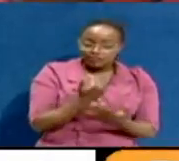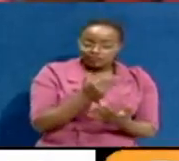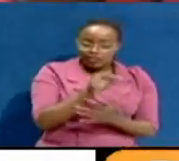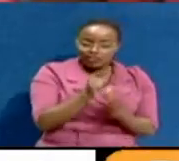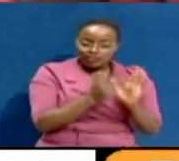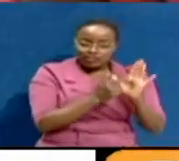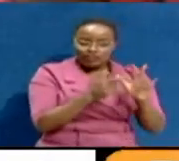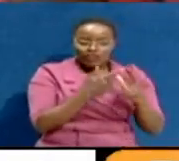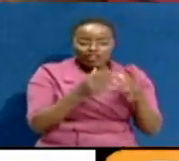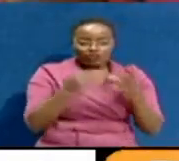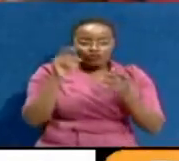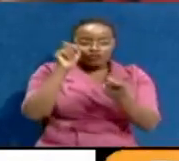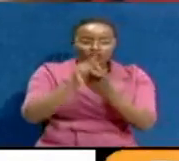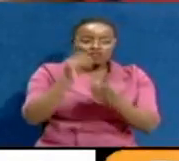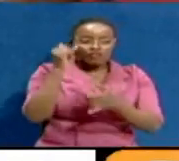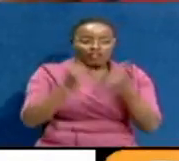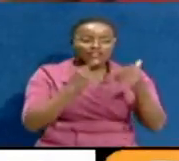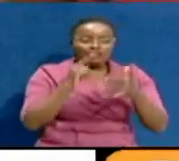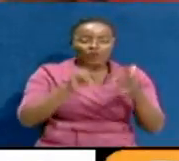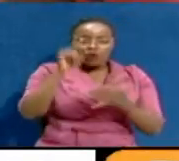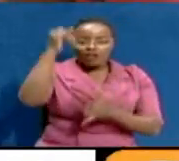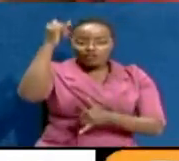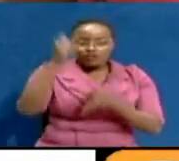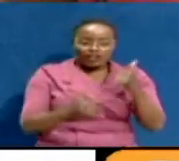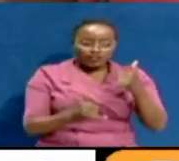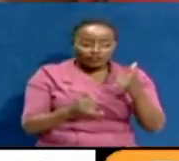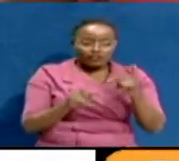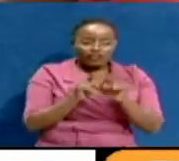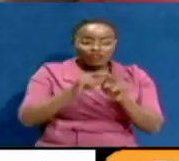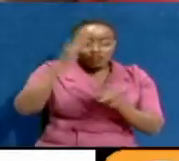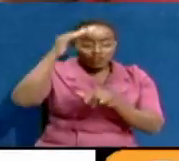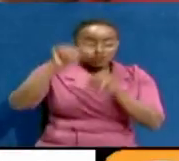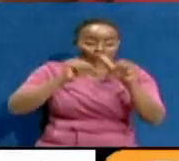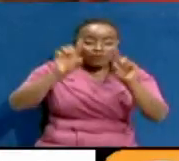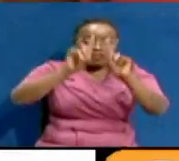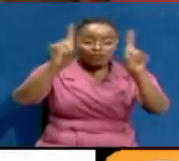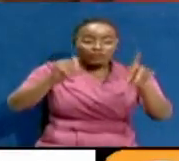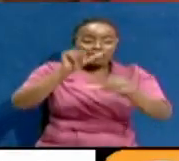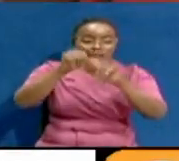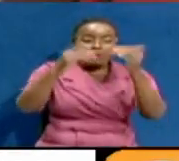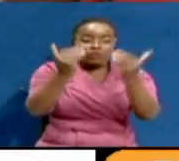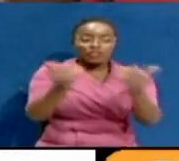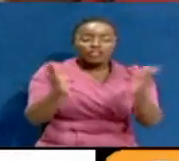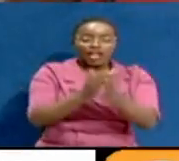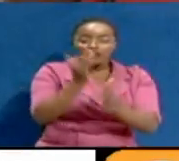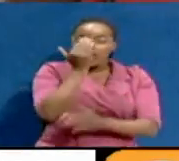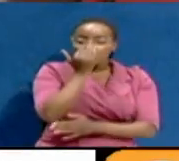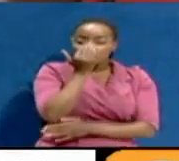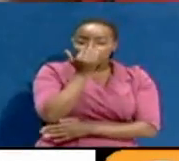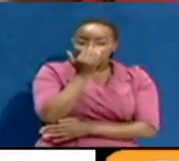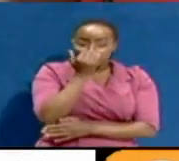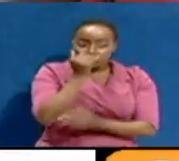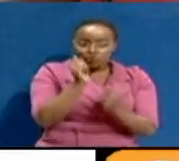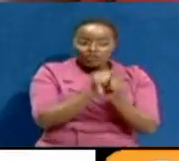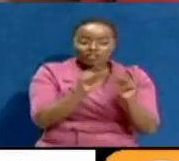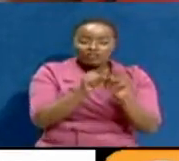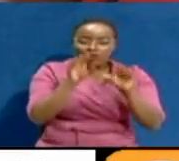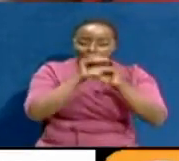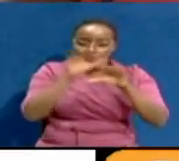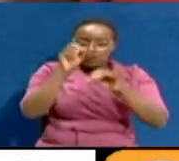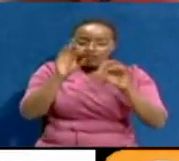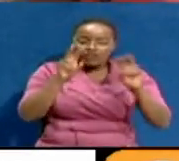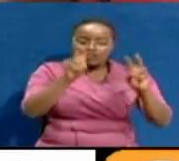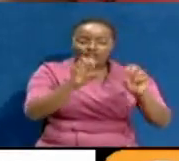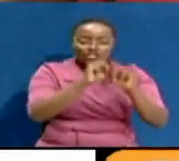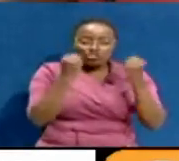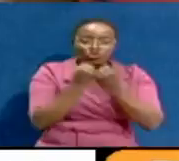a test. Okay, I know I said finally, but one more finally. I've been reminded about the question about children and flu. It's been going around. If you